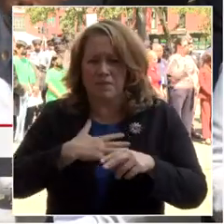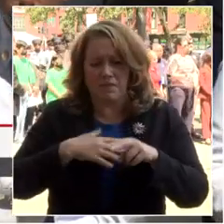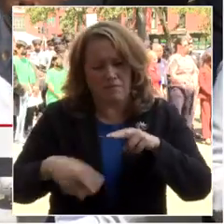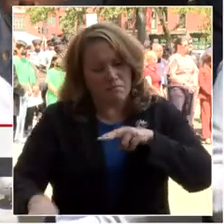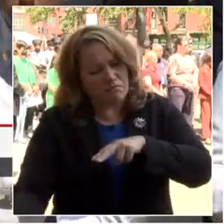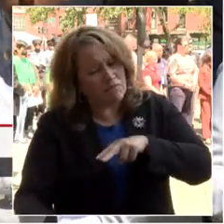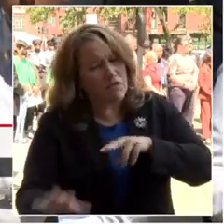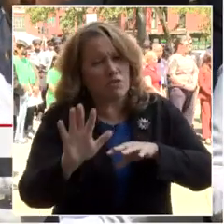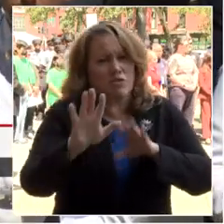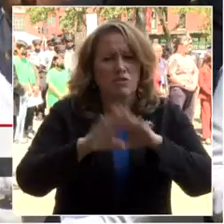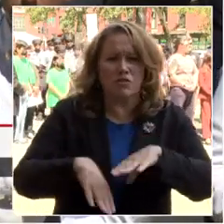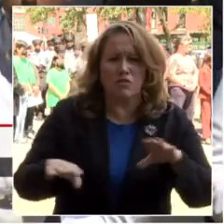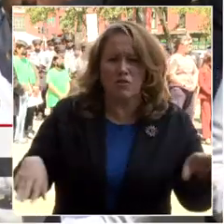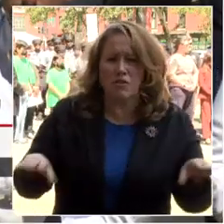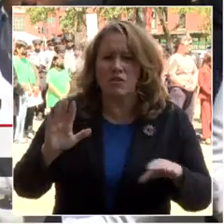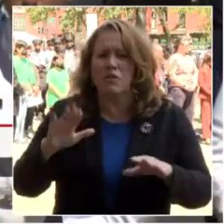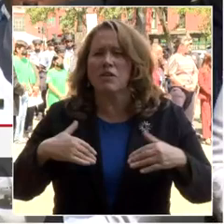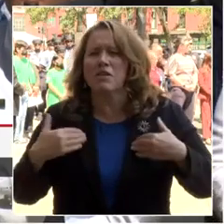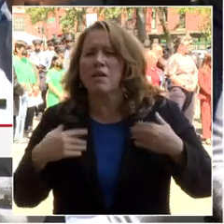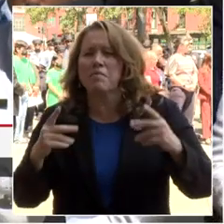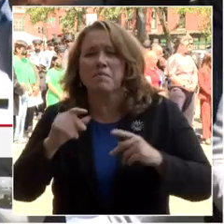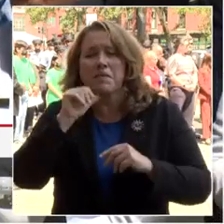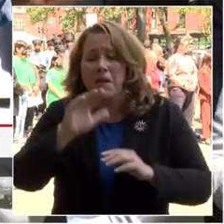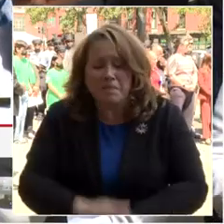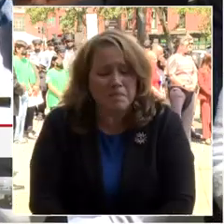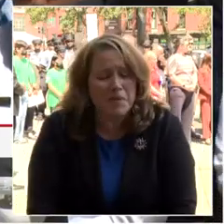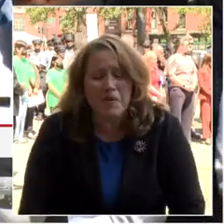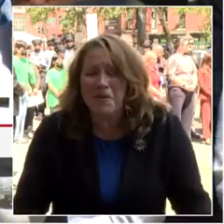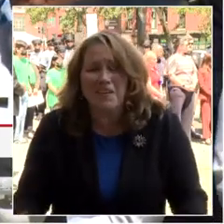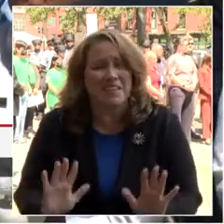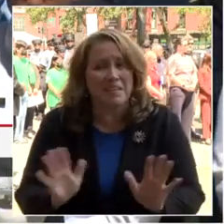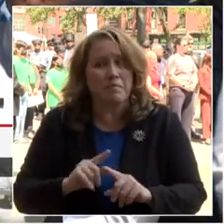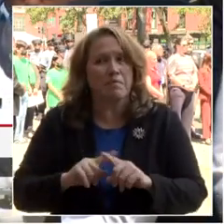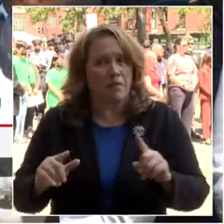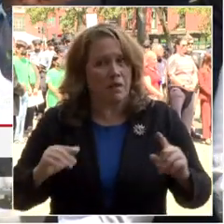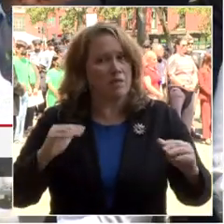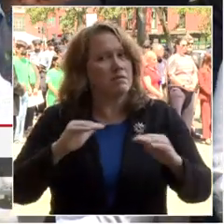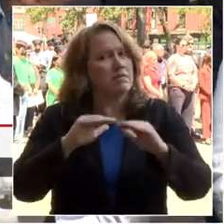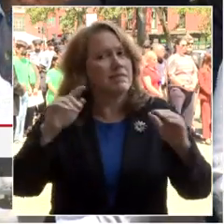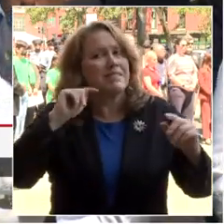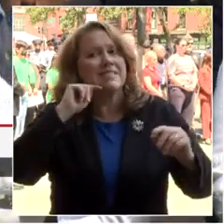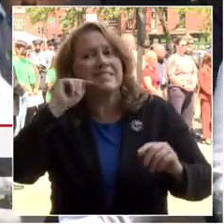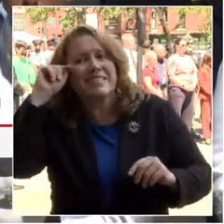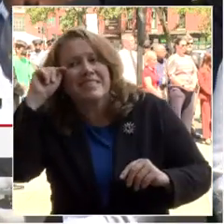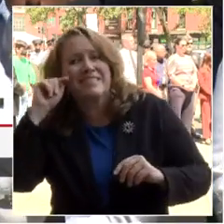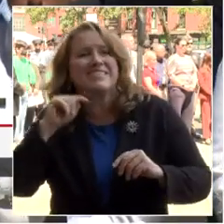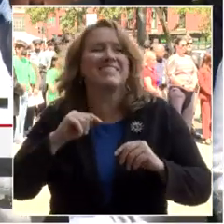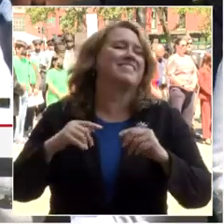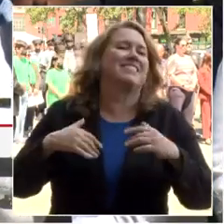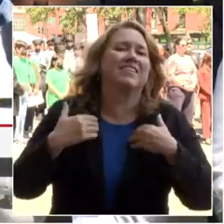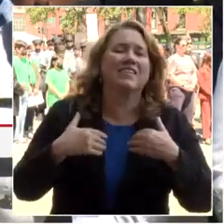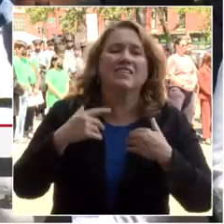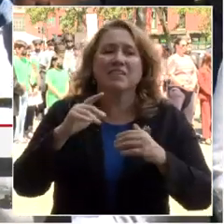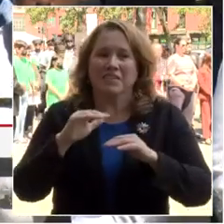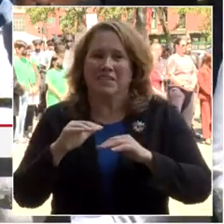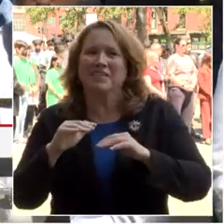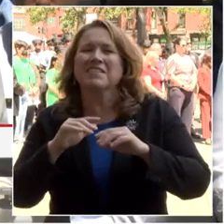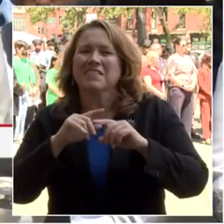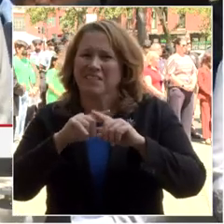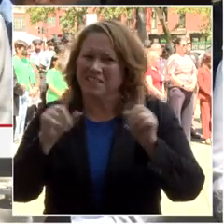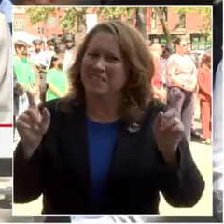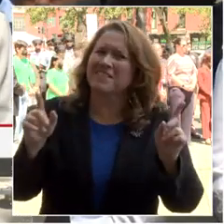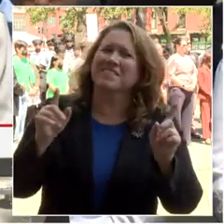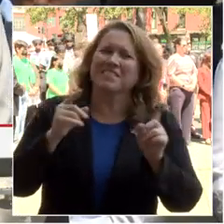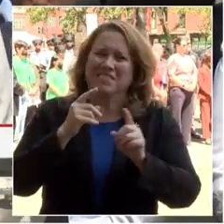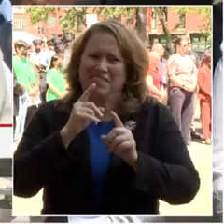your young people, all the young people in your family. And we're not just talking about the little ones. Make sure